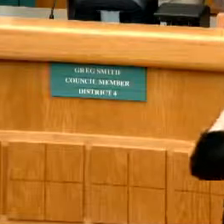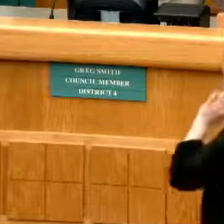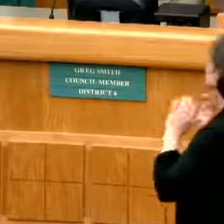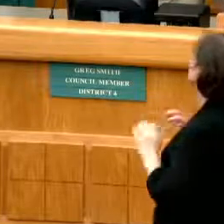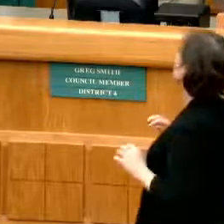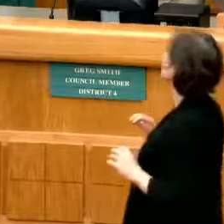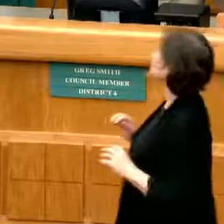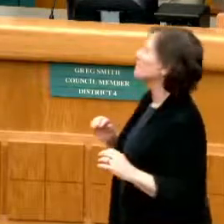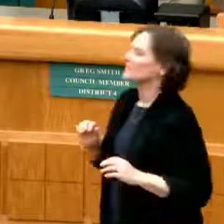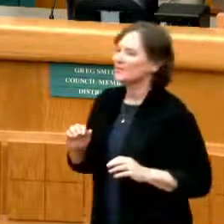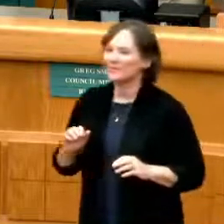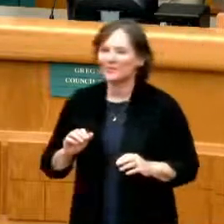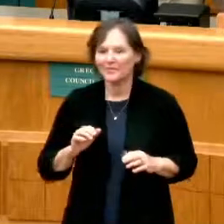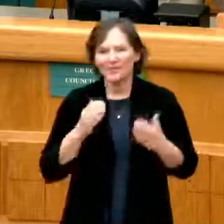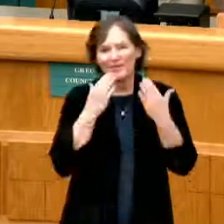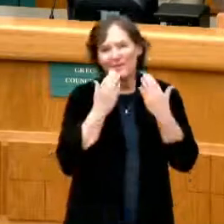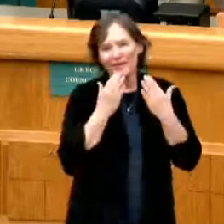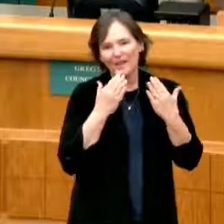826-7200.